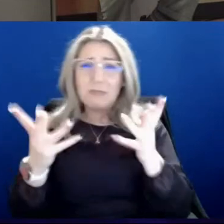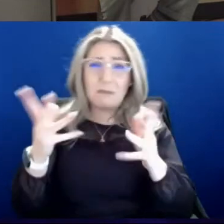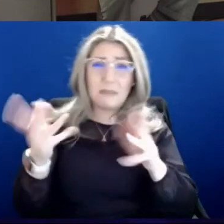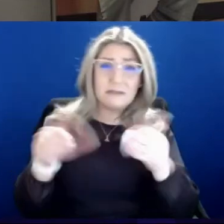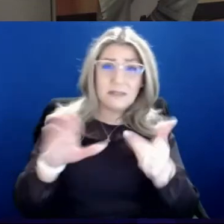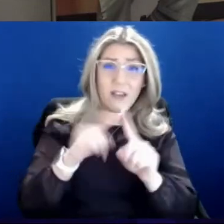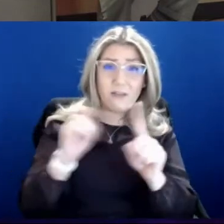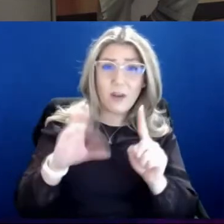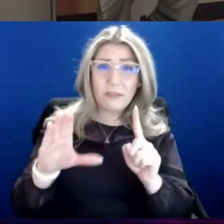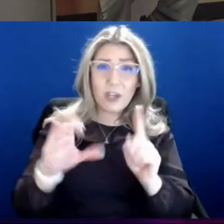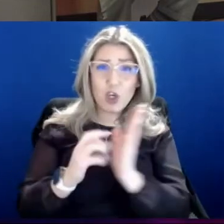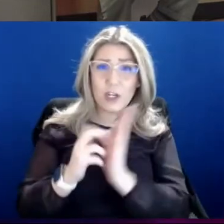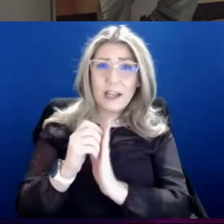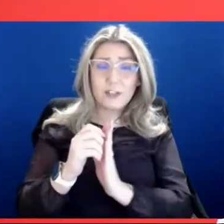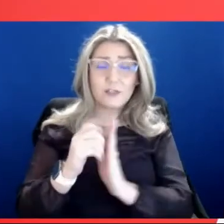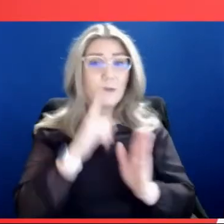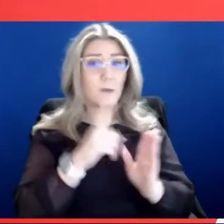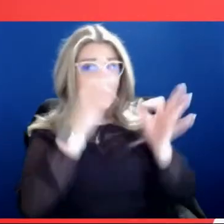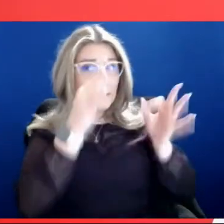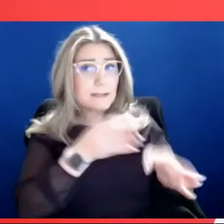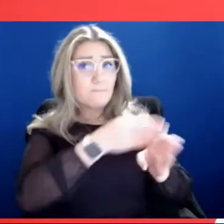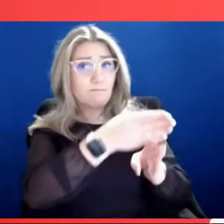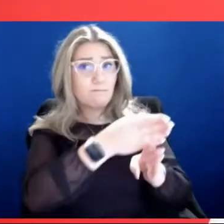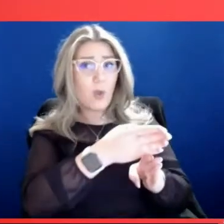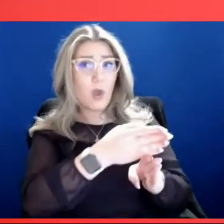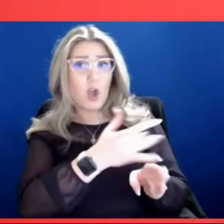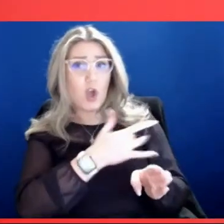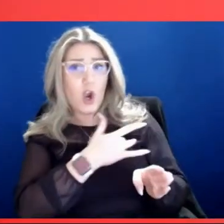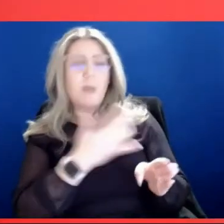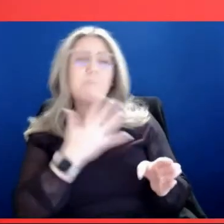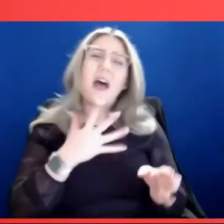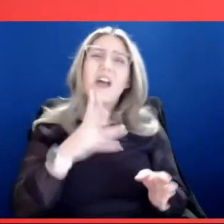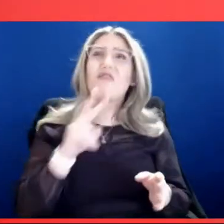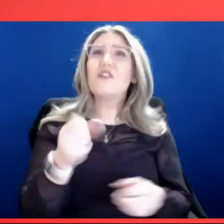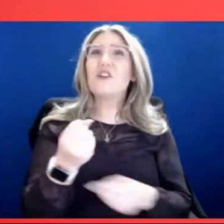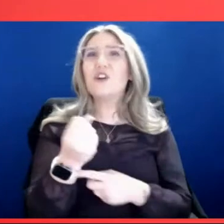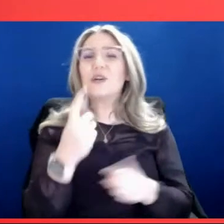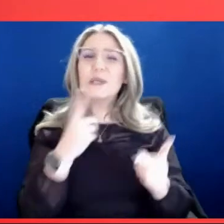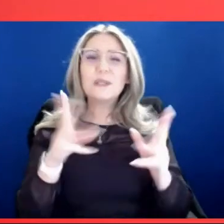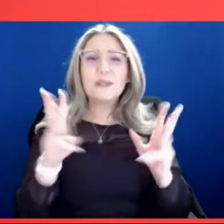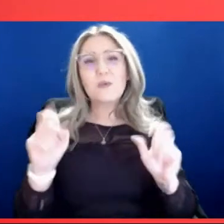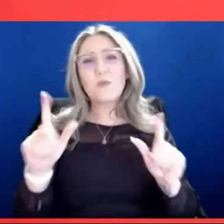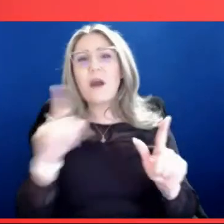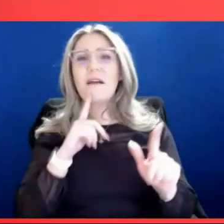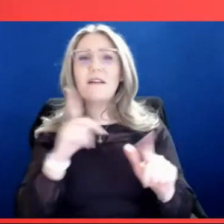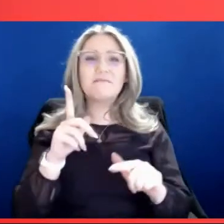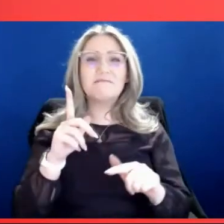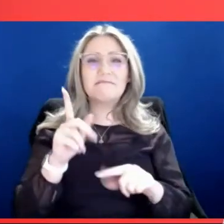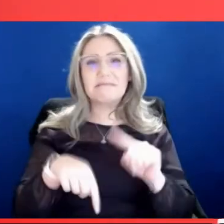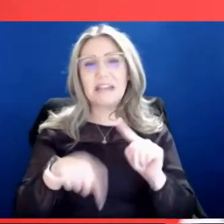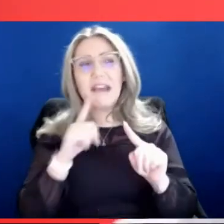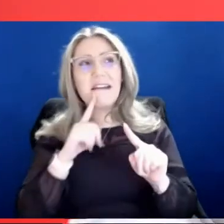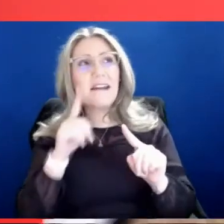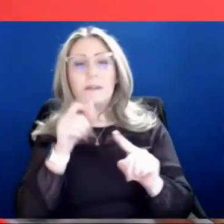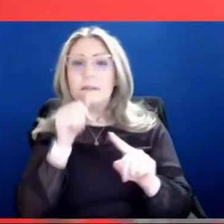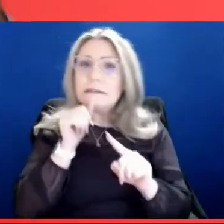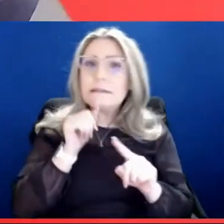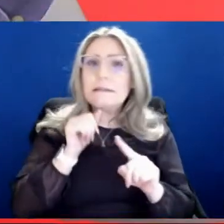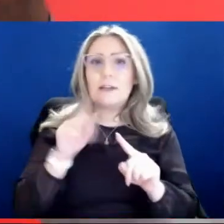So I went into cardiology because at that time in my 30s I thought, well, I couldn't stand the 40-year-olds, getting sick and dying, but